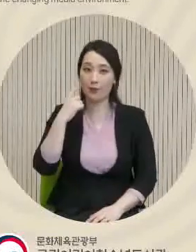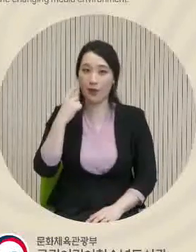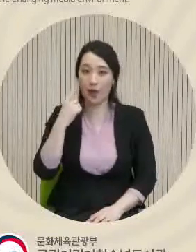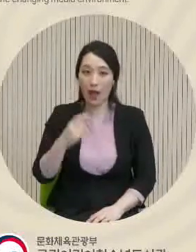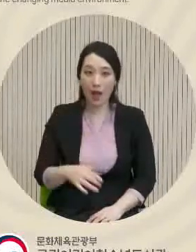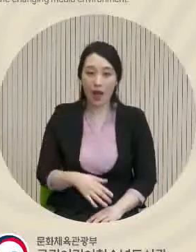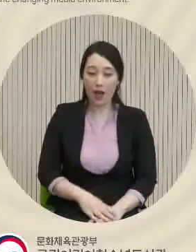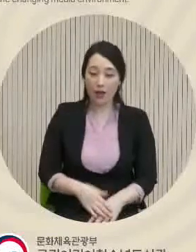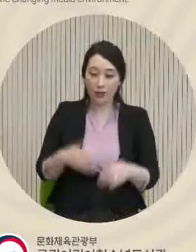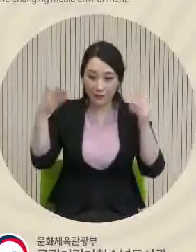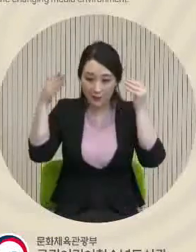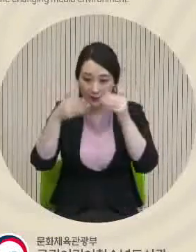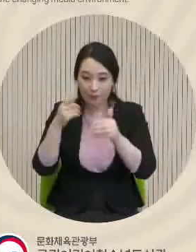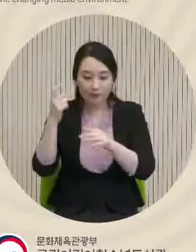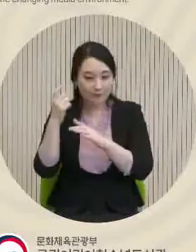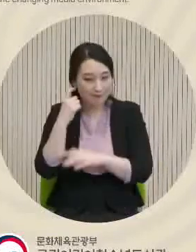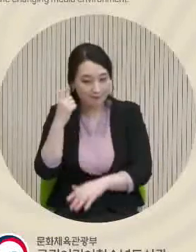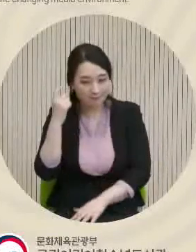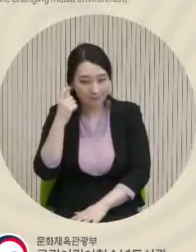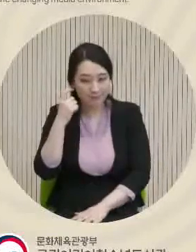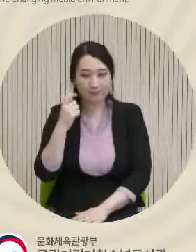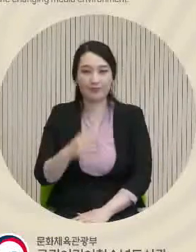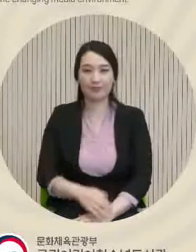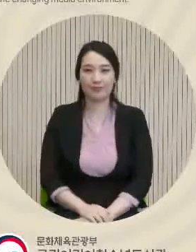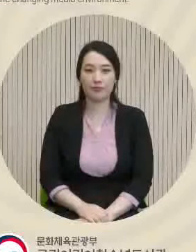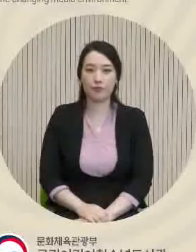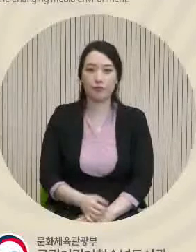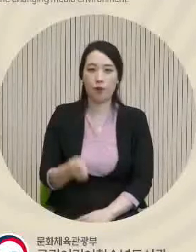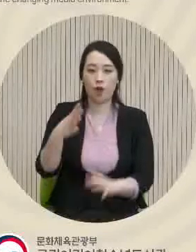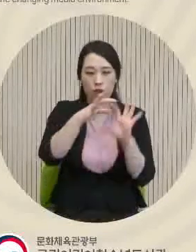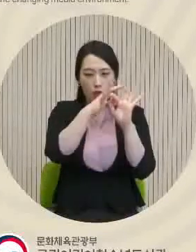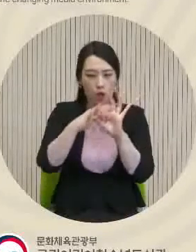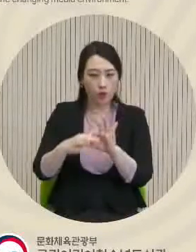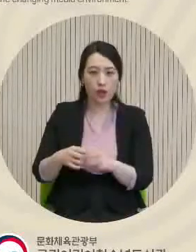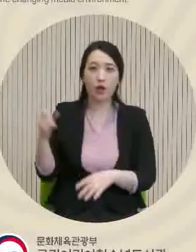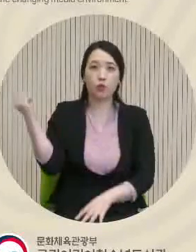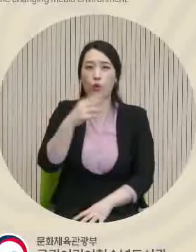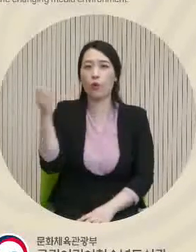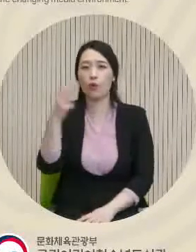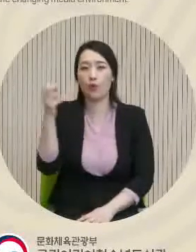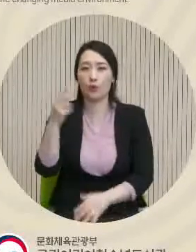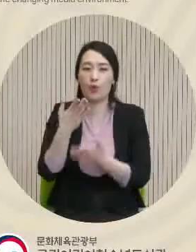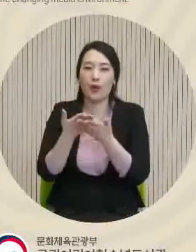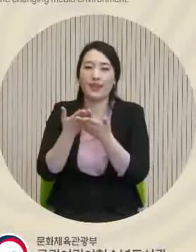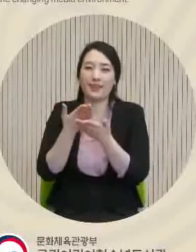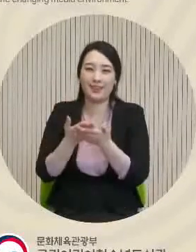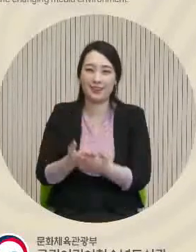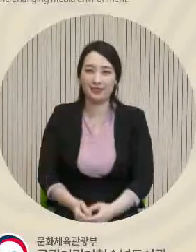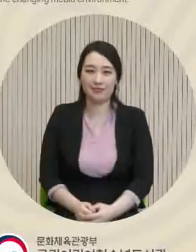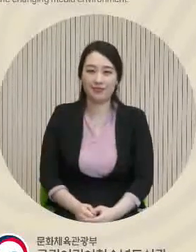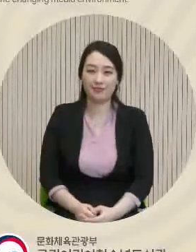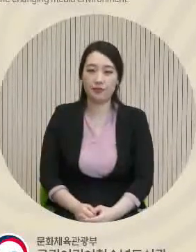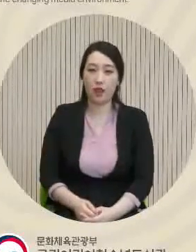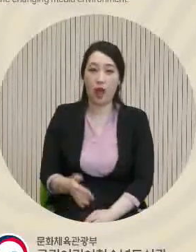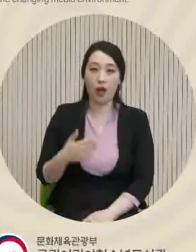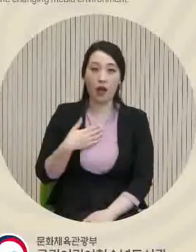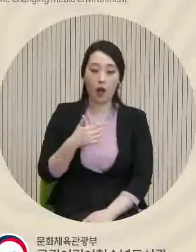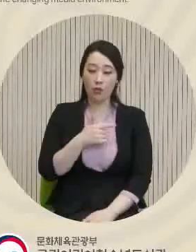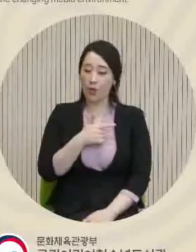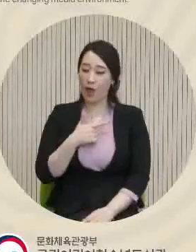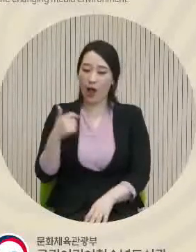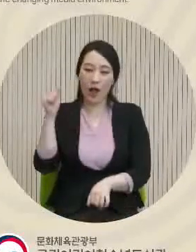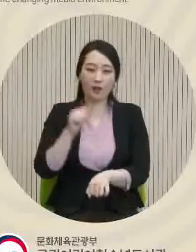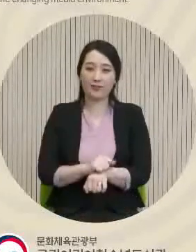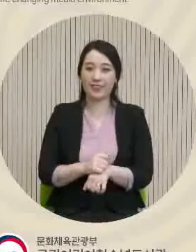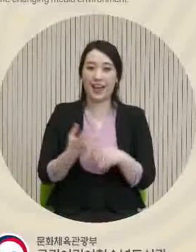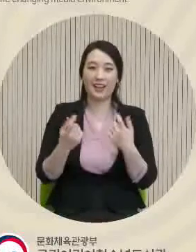The children were very attentive to their voices when voices were streaming online, and